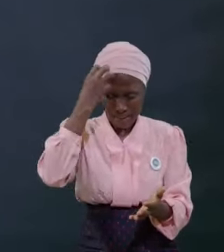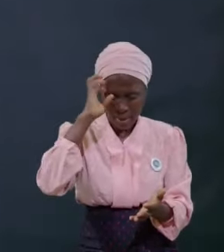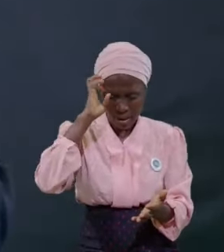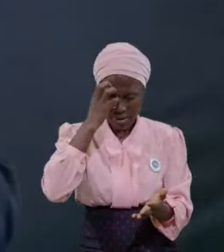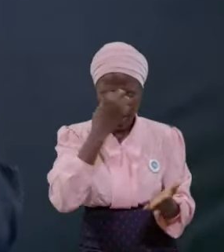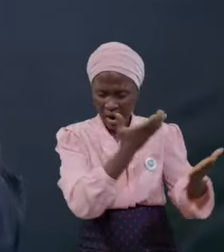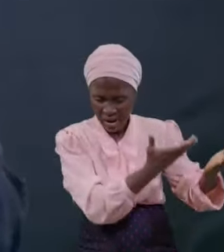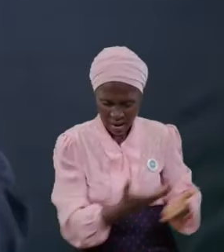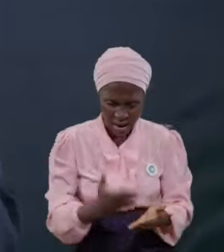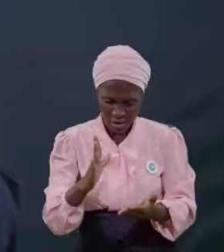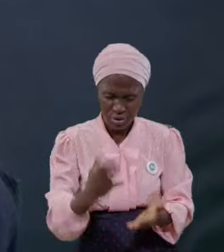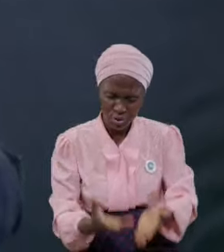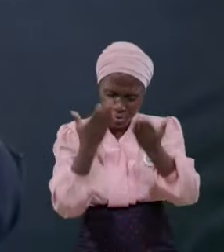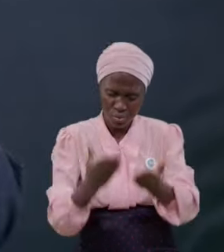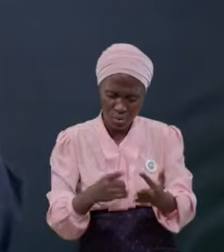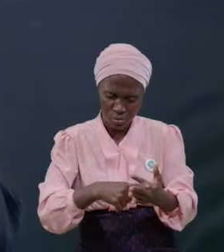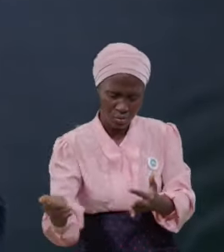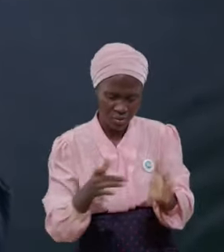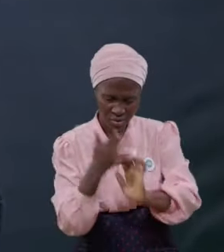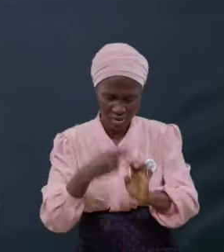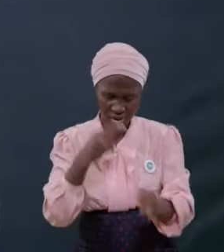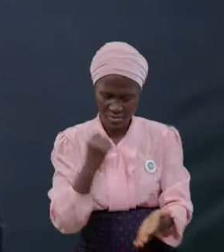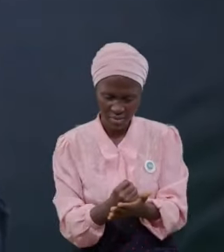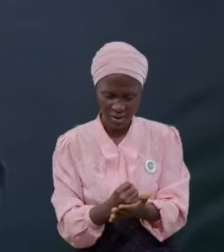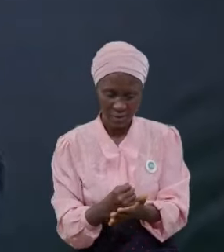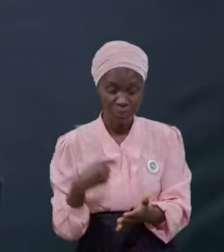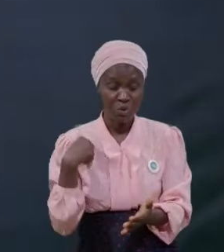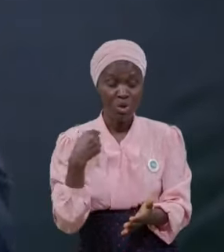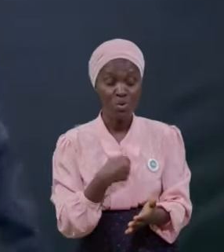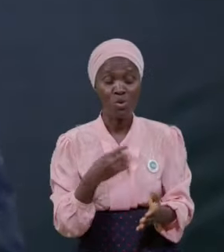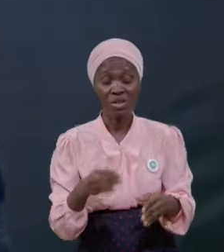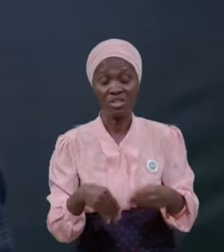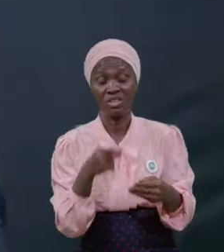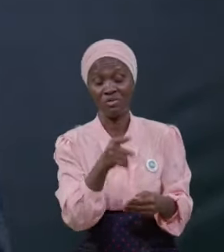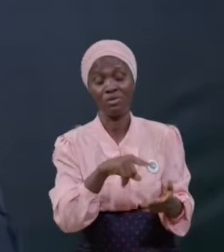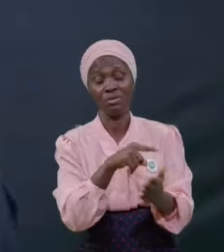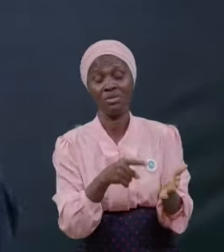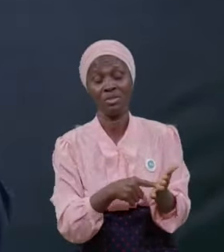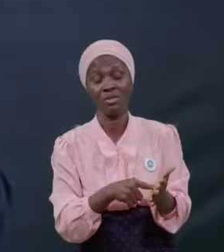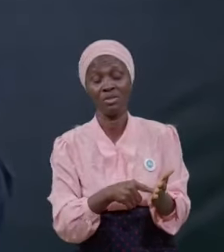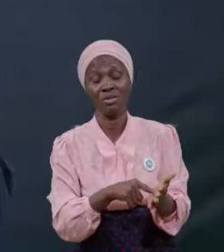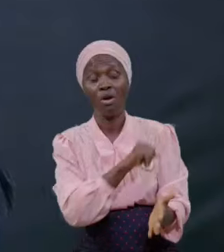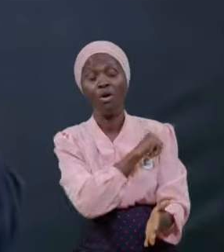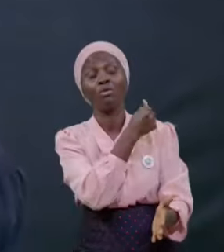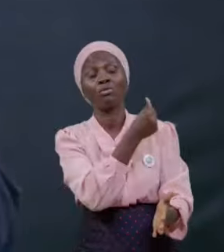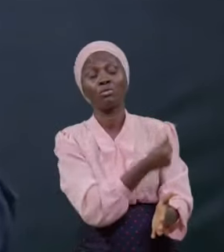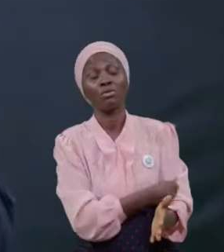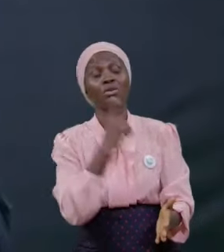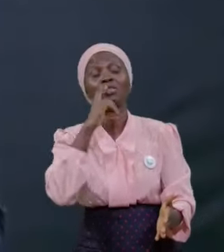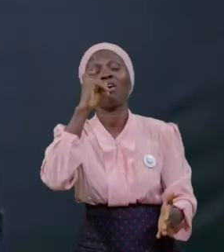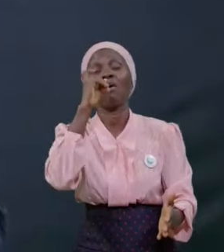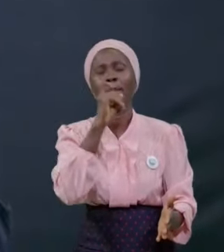We give you this authoritative declaration. Final